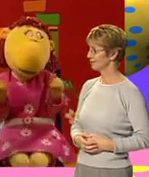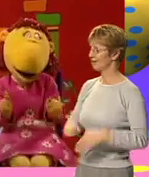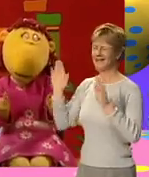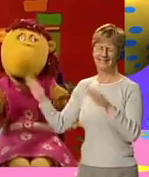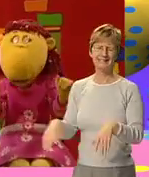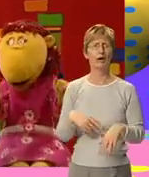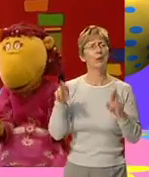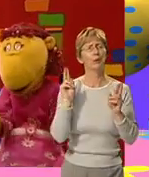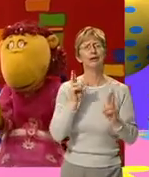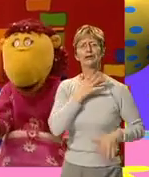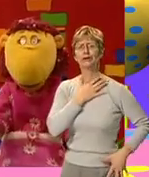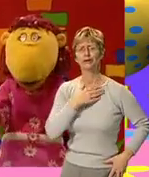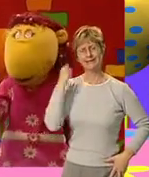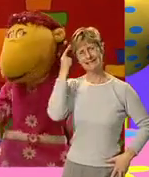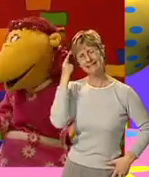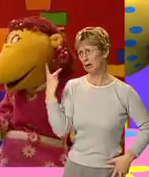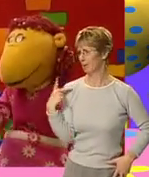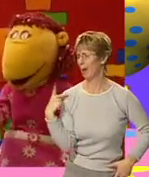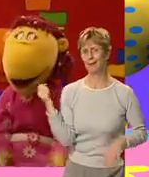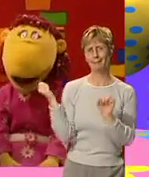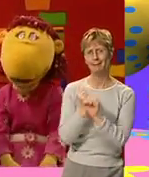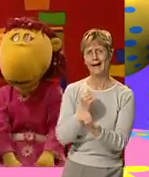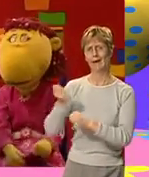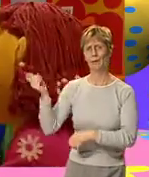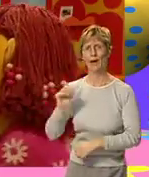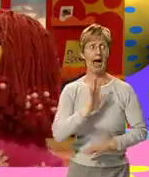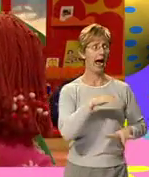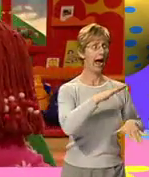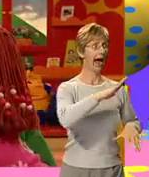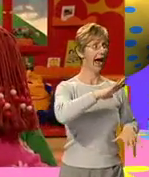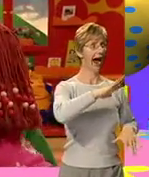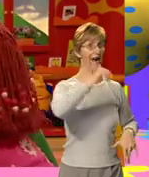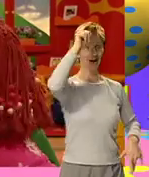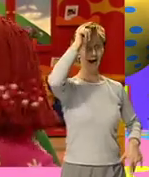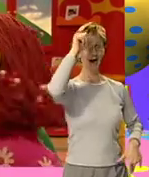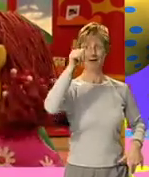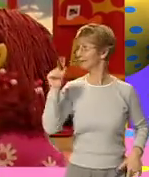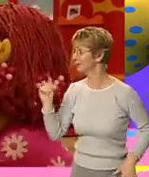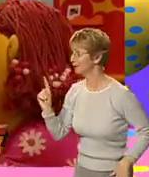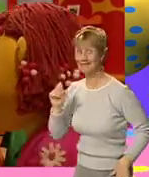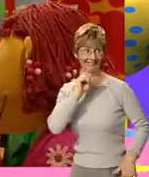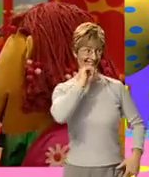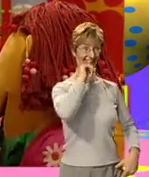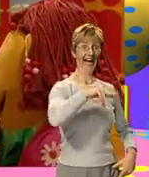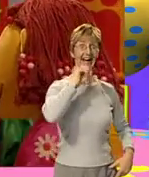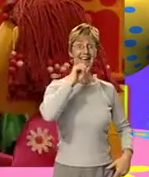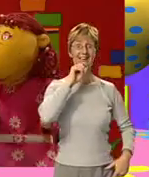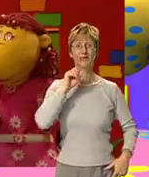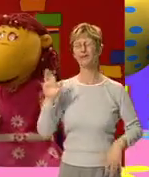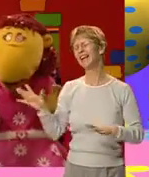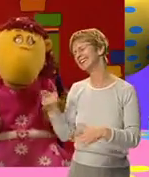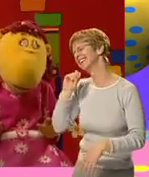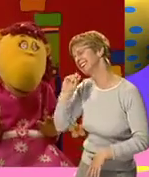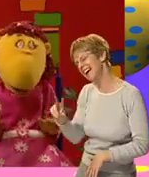I wish I could think of something we could make, Jake. I know. A snake.